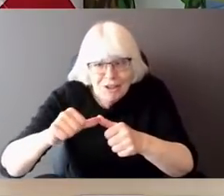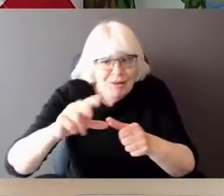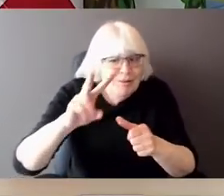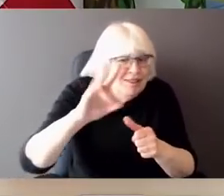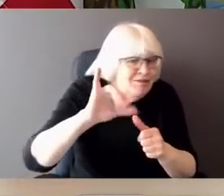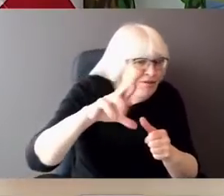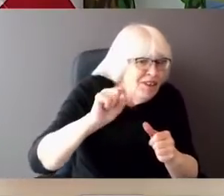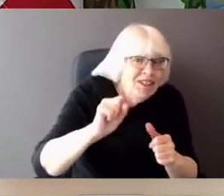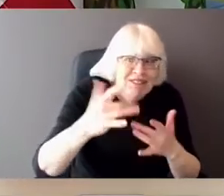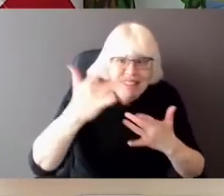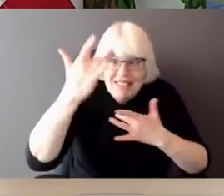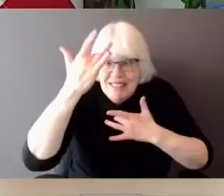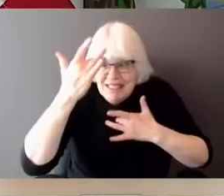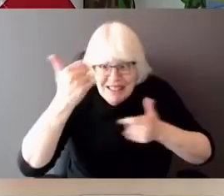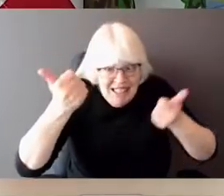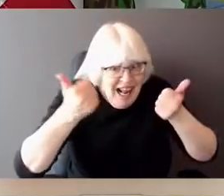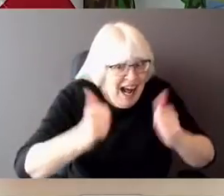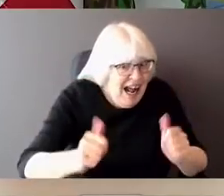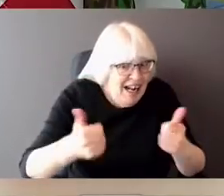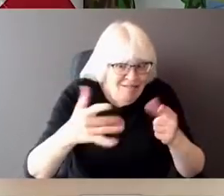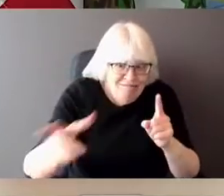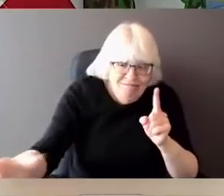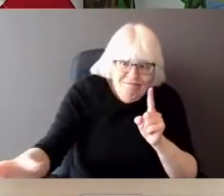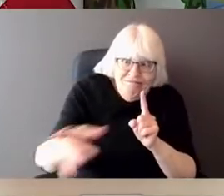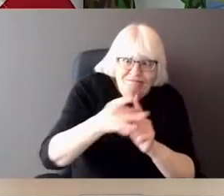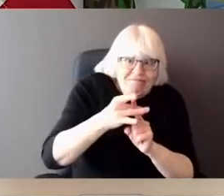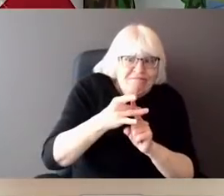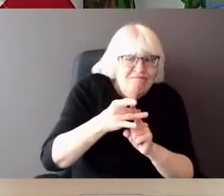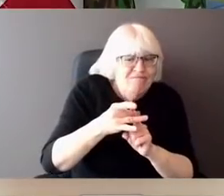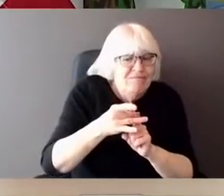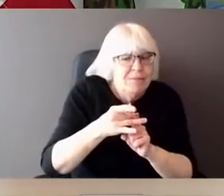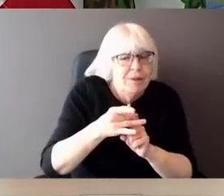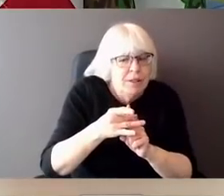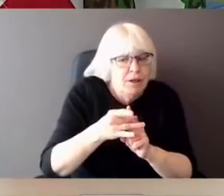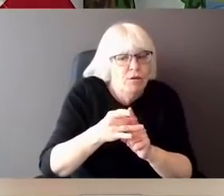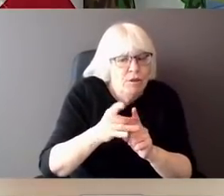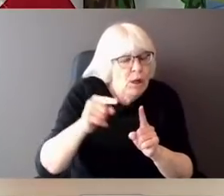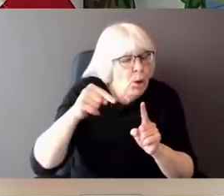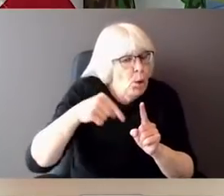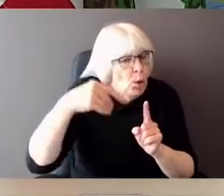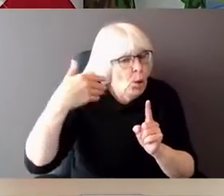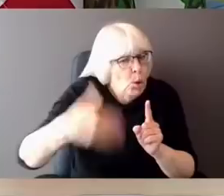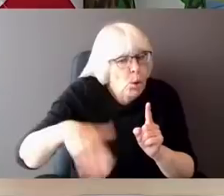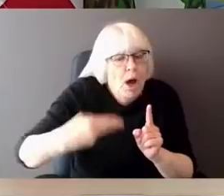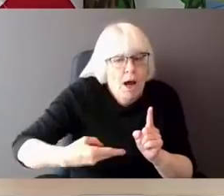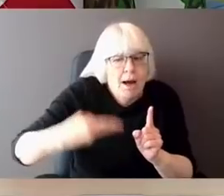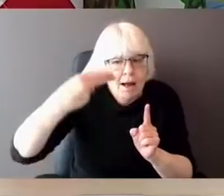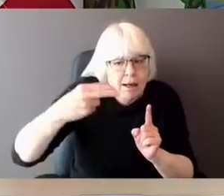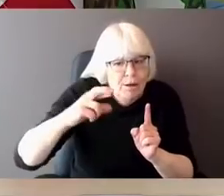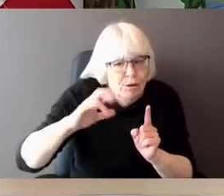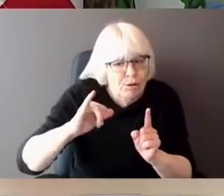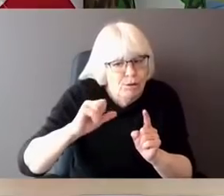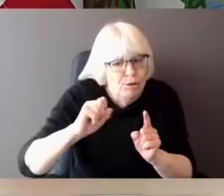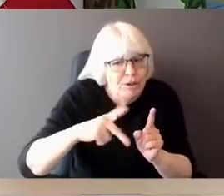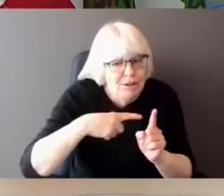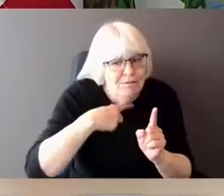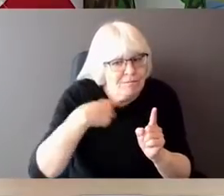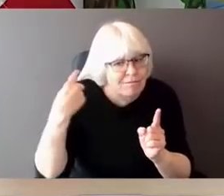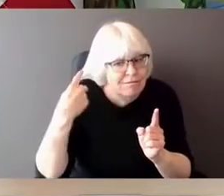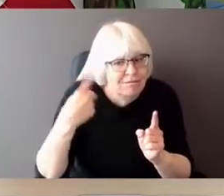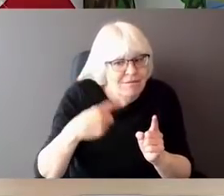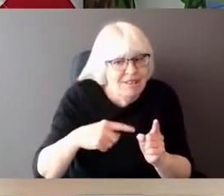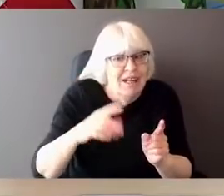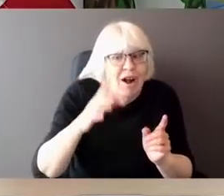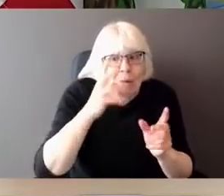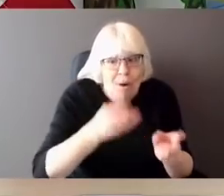are impacted, they are at risk for, being more sick than somebody else.